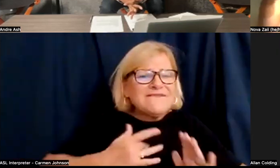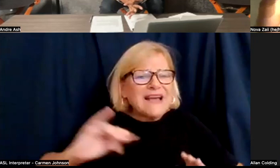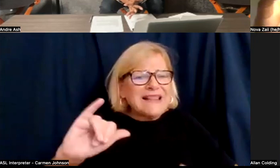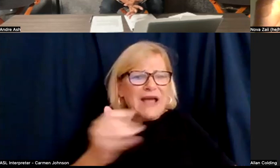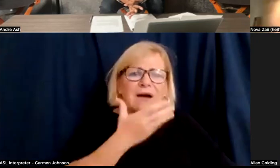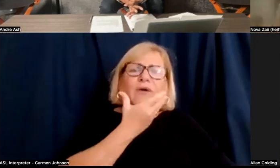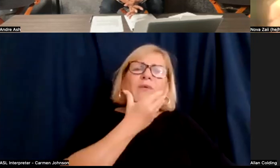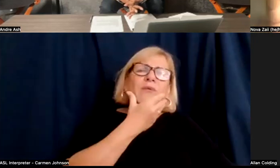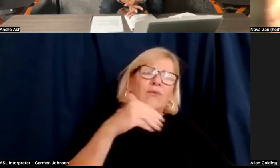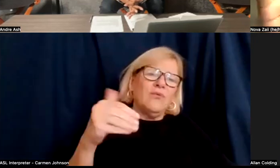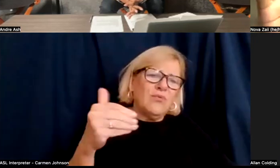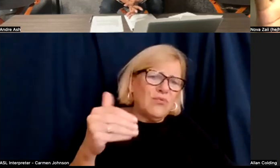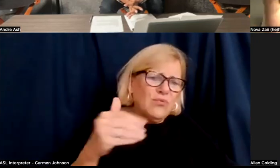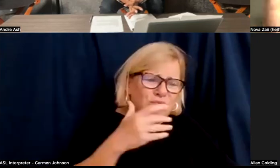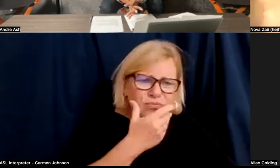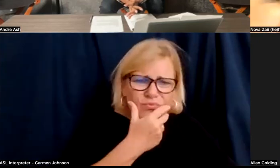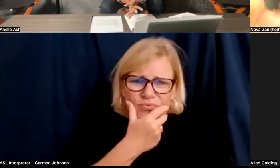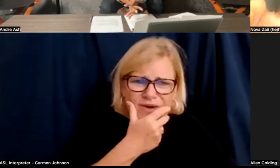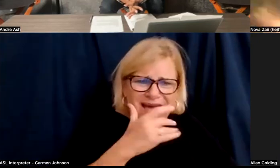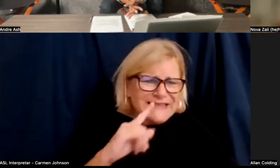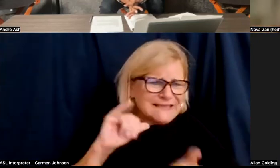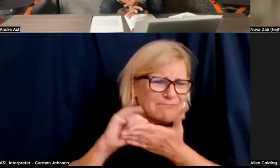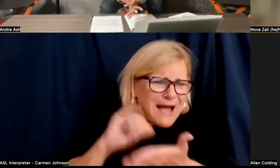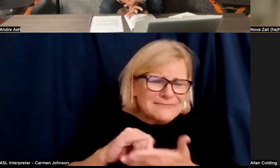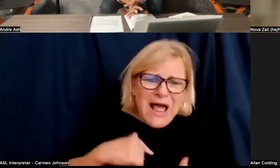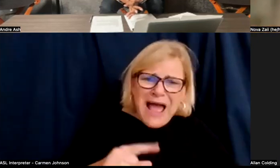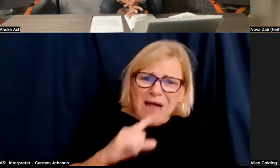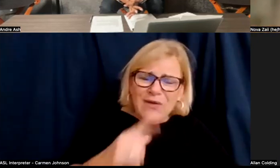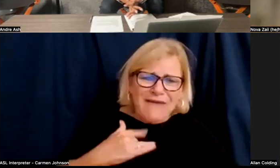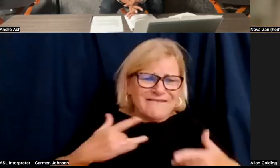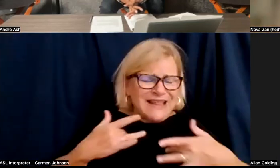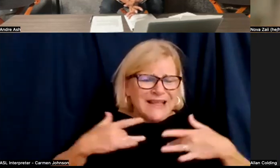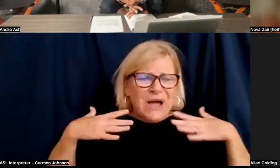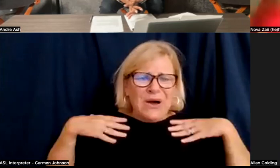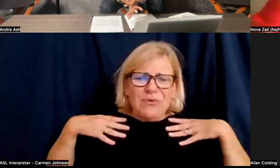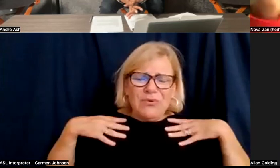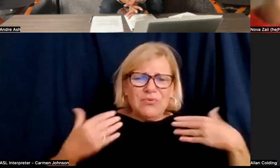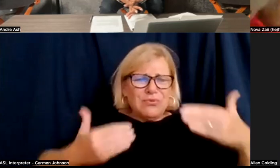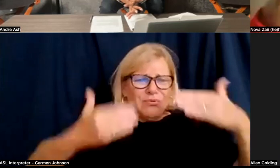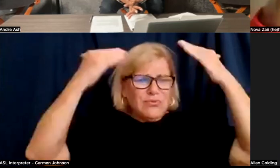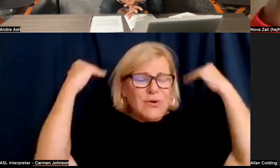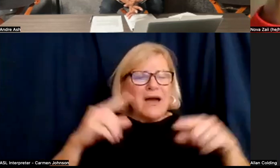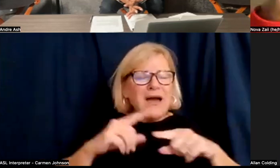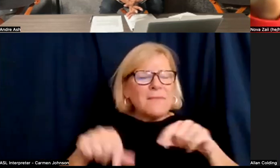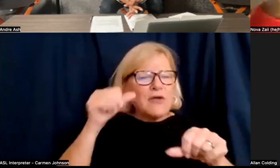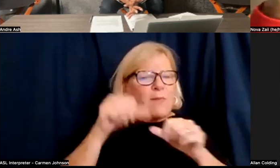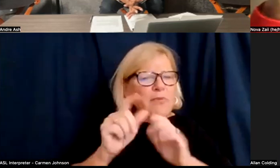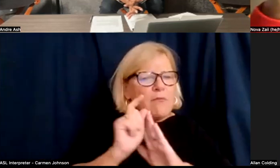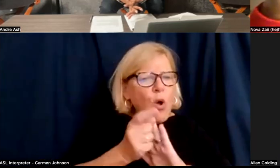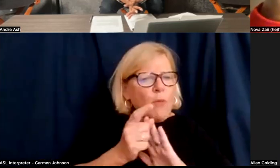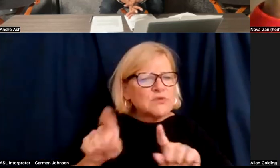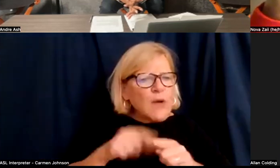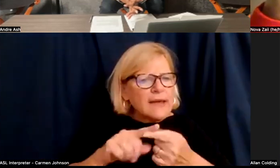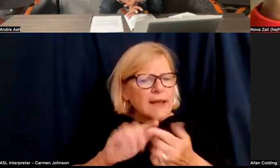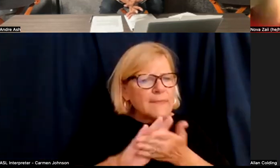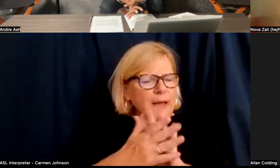yo, this is about to, this is impossible. Like I literally have that feeling. But then Yeah. you remember those moments where you had it so clear